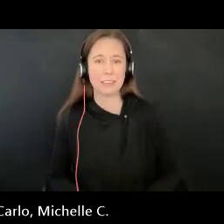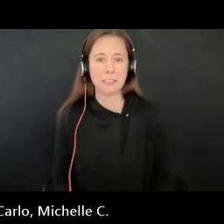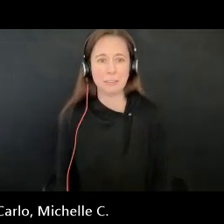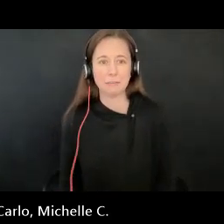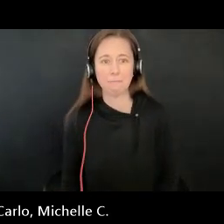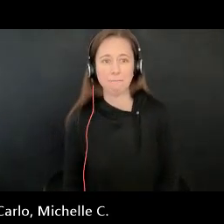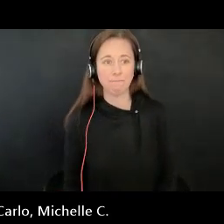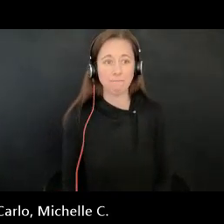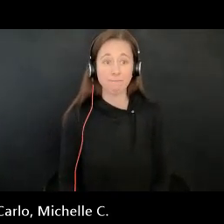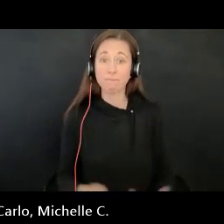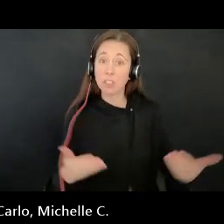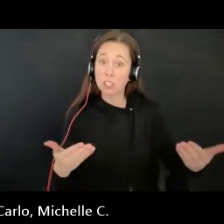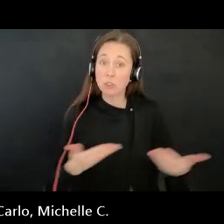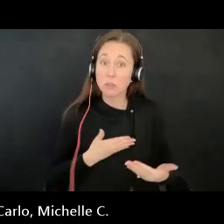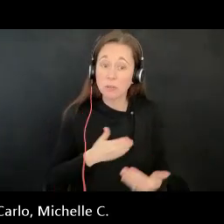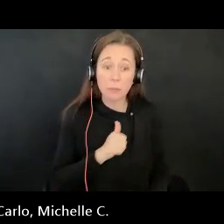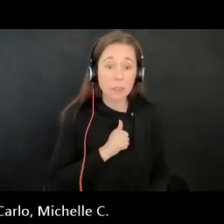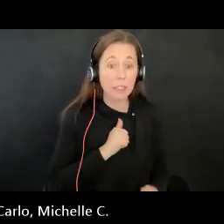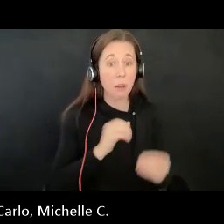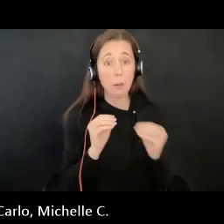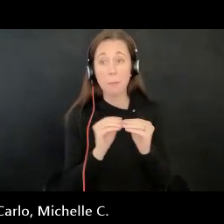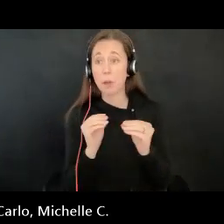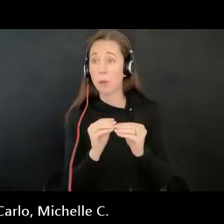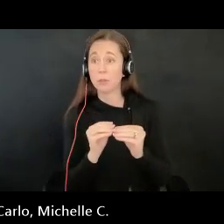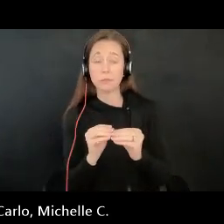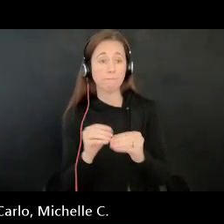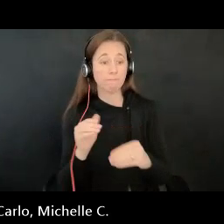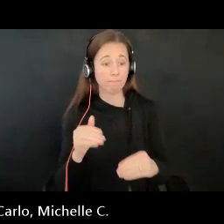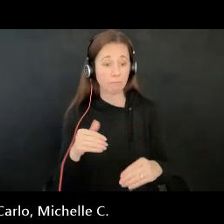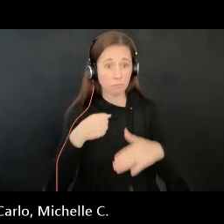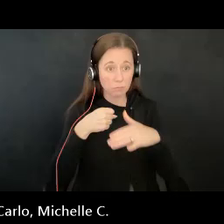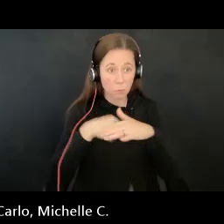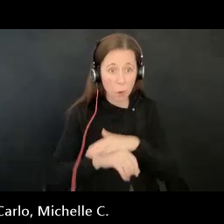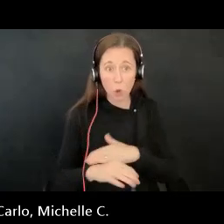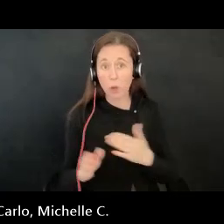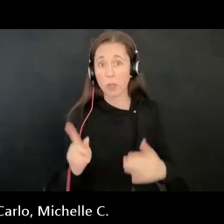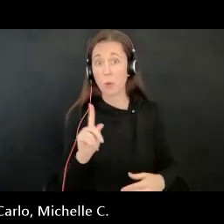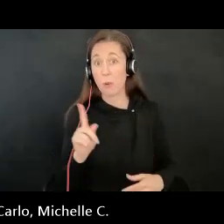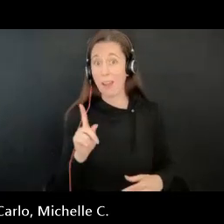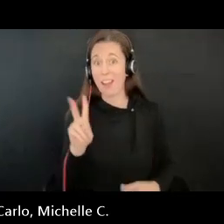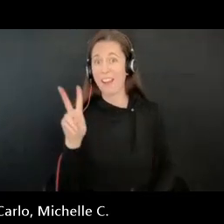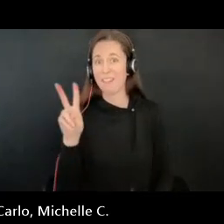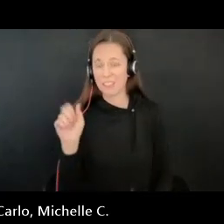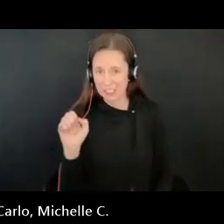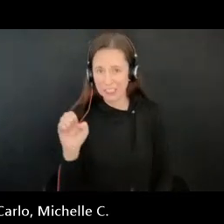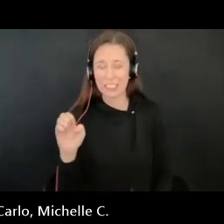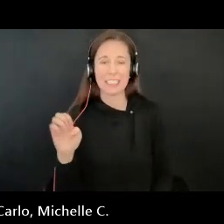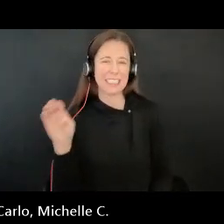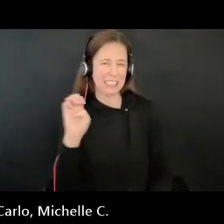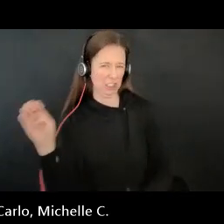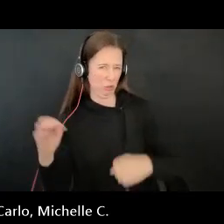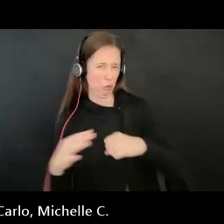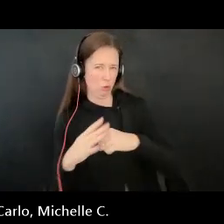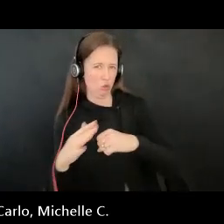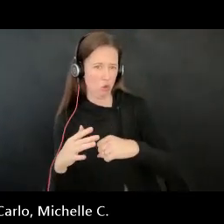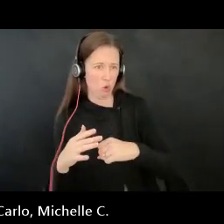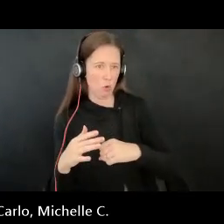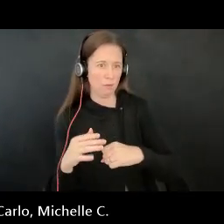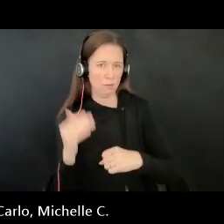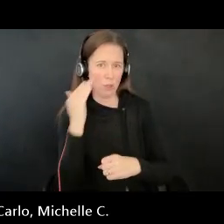So to introduce myself a little bit further, I was born and raised on the Eastern Shore of Virginia. A lot of people that I meet in Maryland